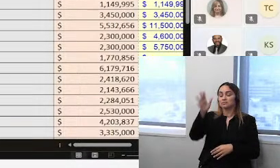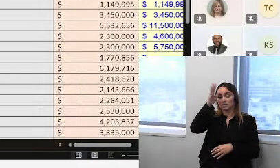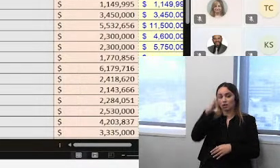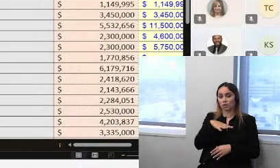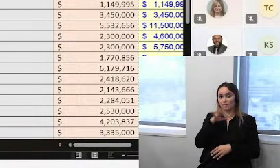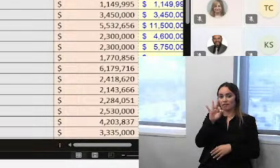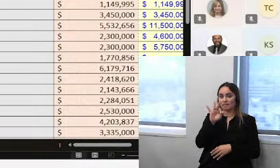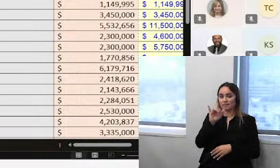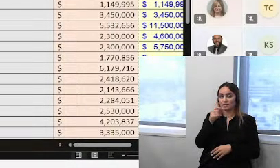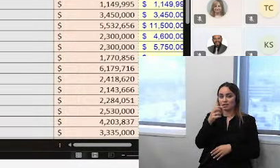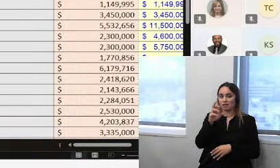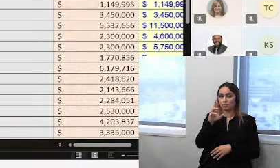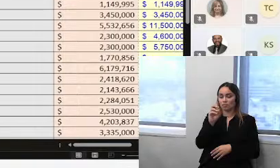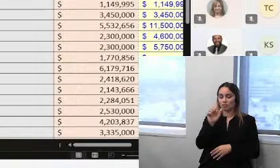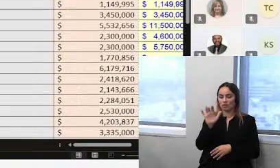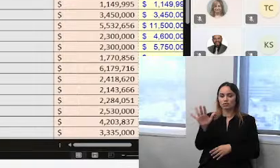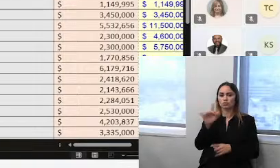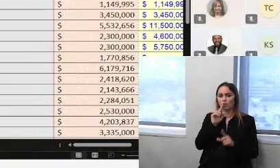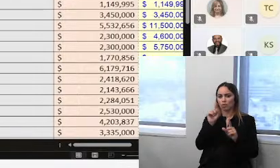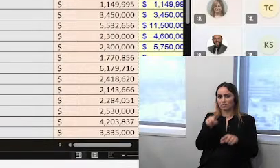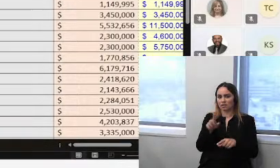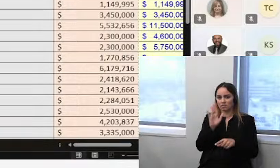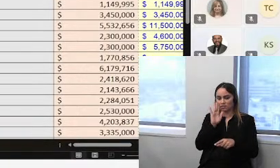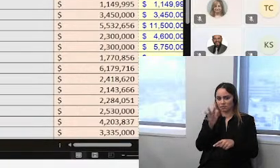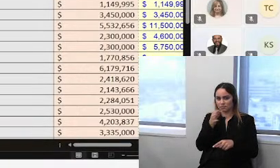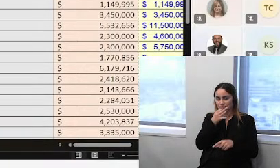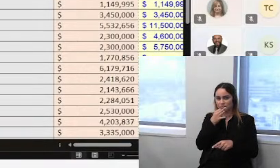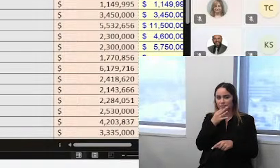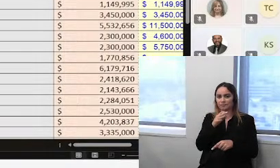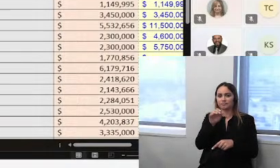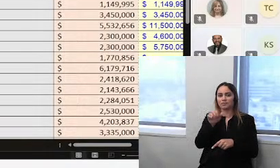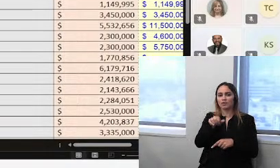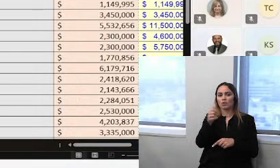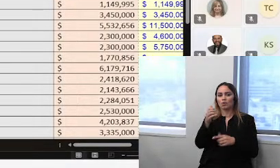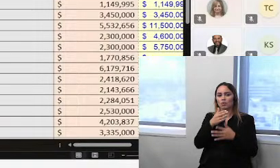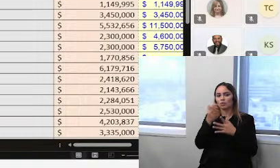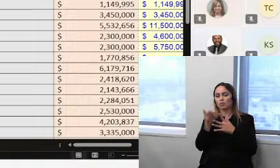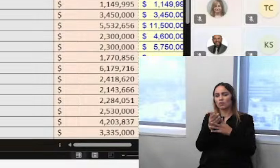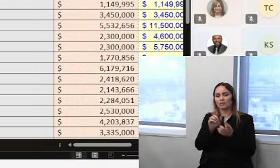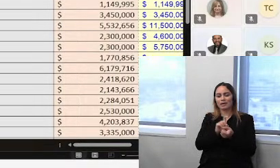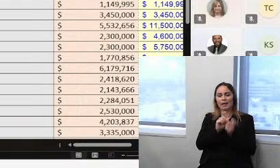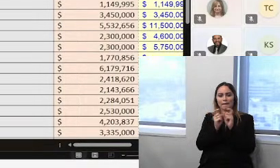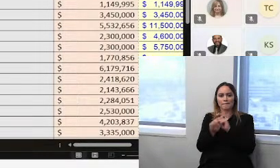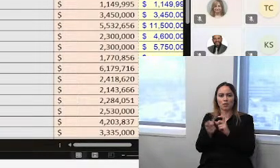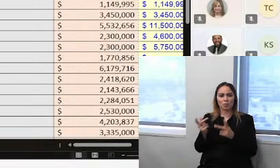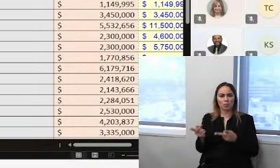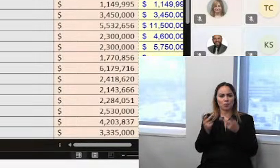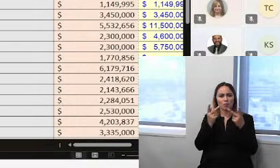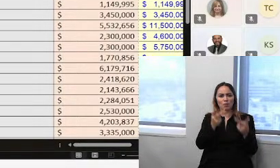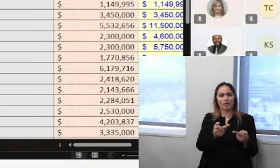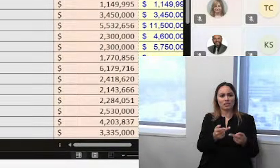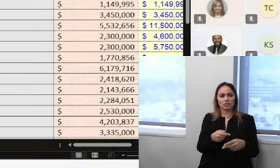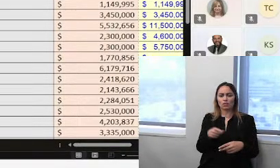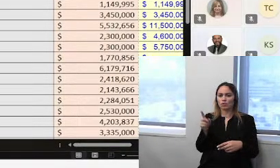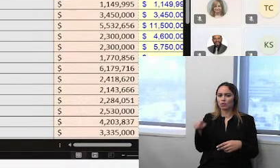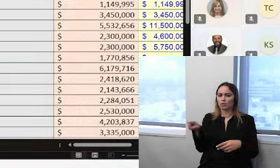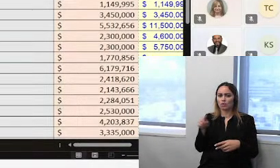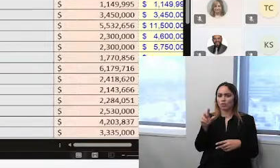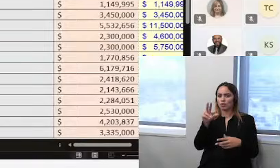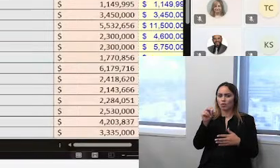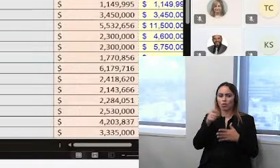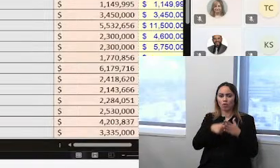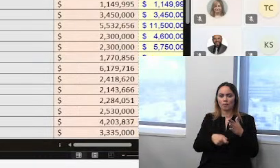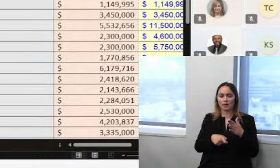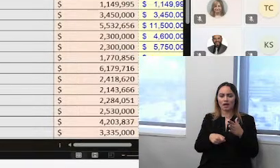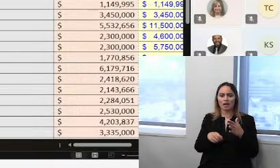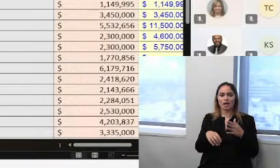his answer the other change that is being proposed about not charging for studies,